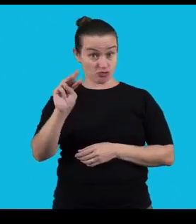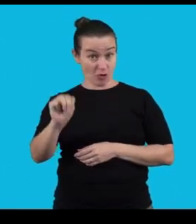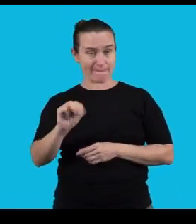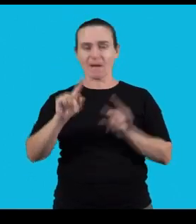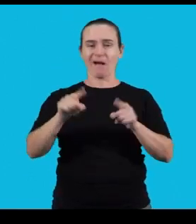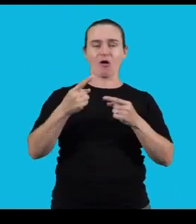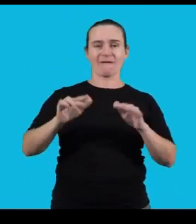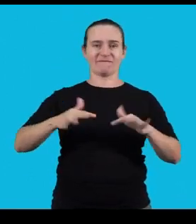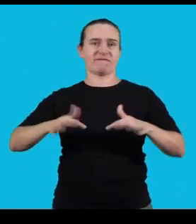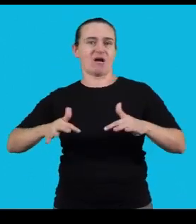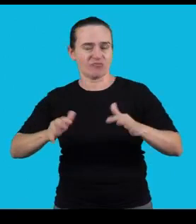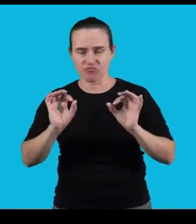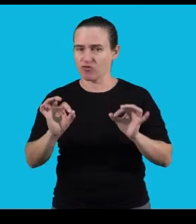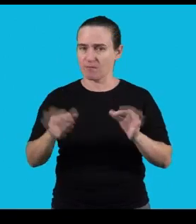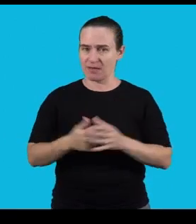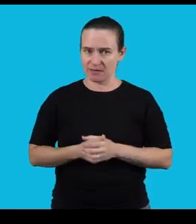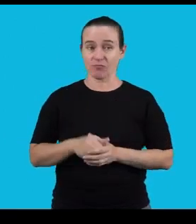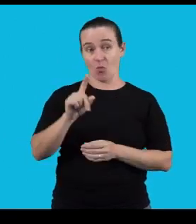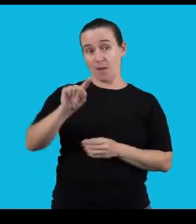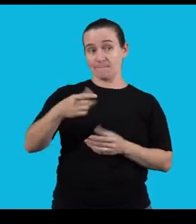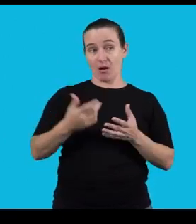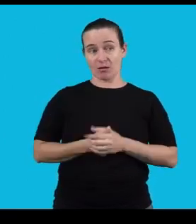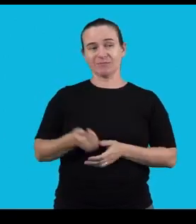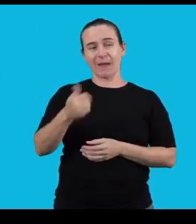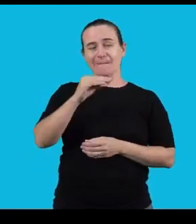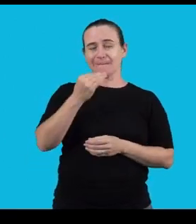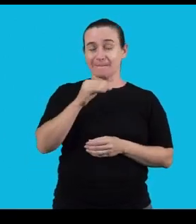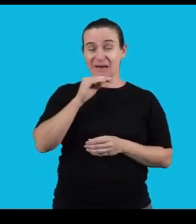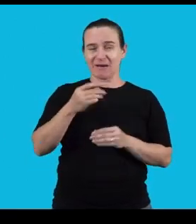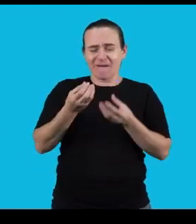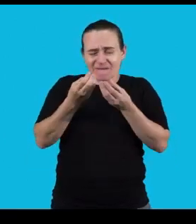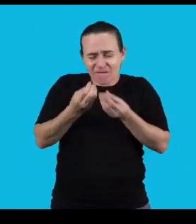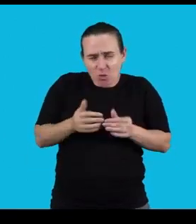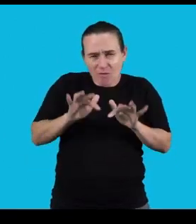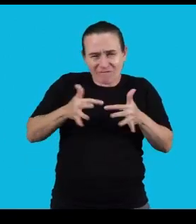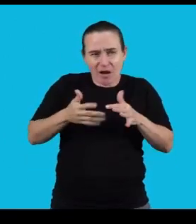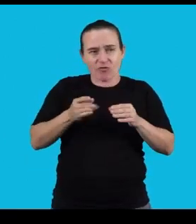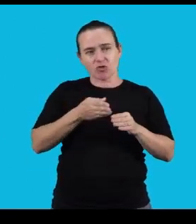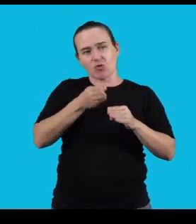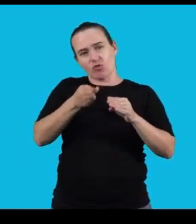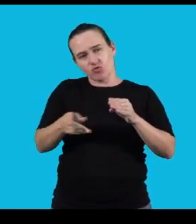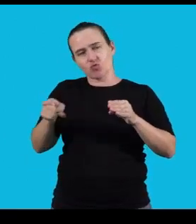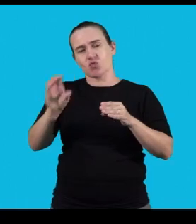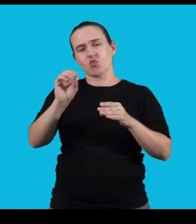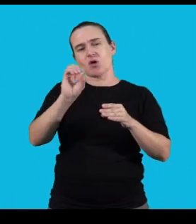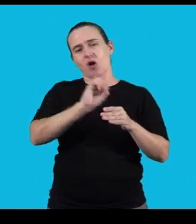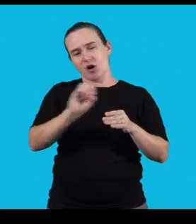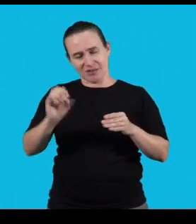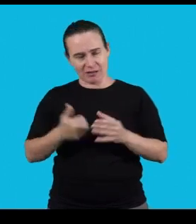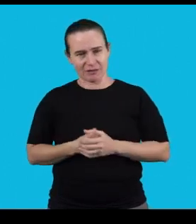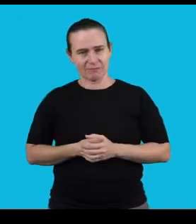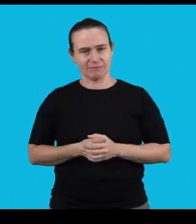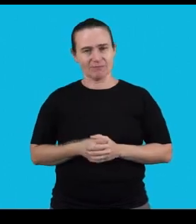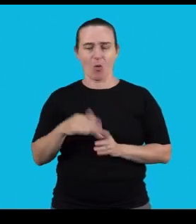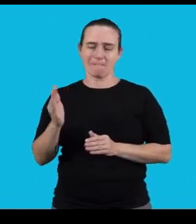cannot vibrate properly, 1 mark, and few vibrations are passed on to the ossicles or to the